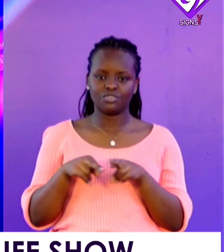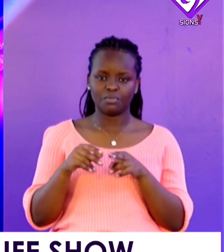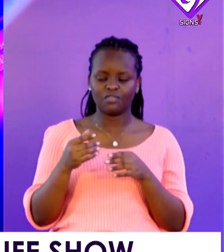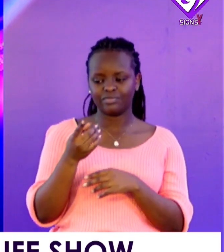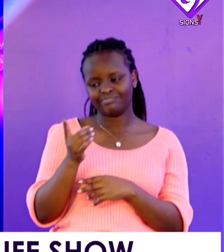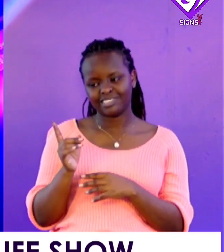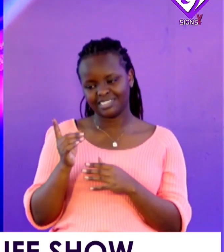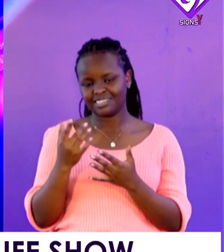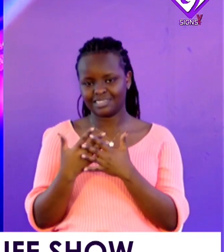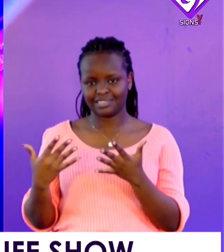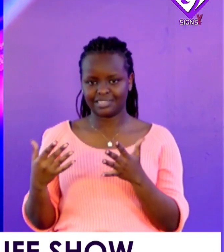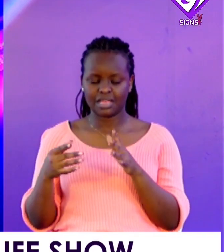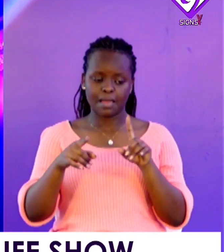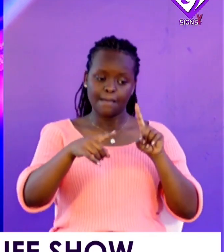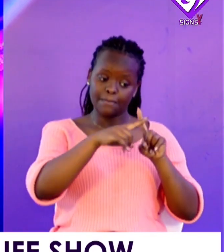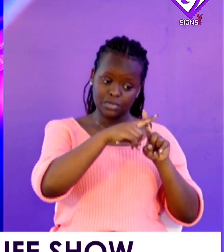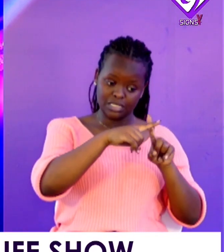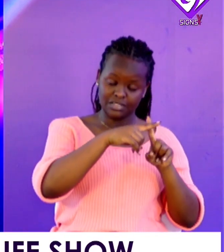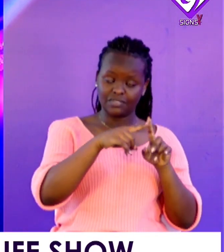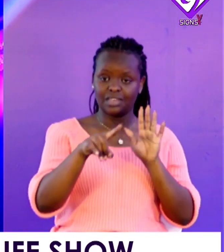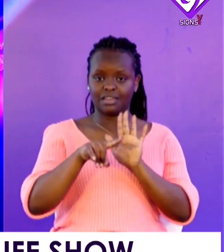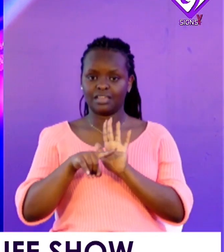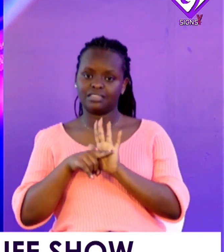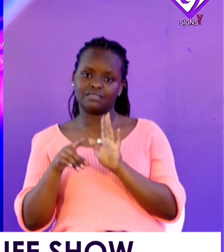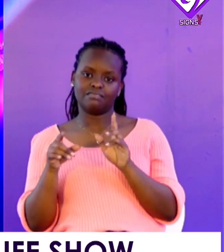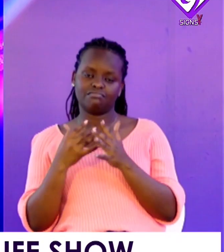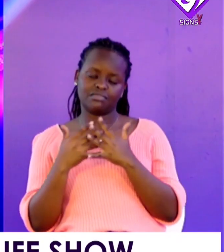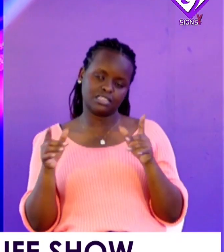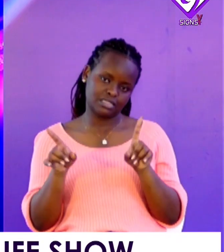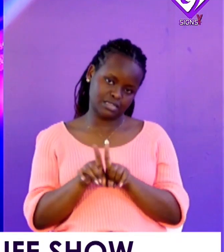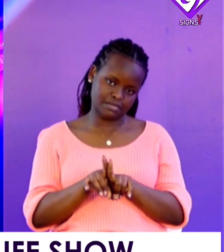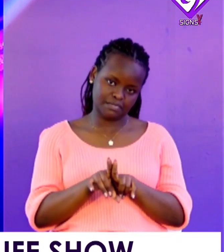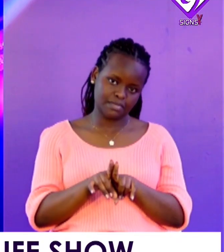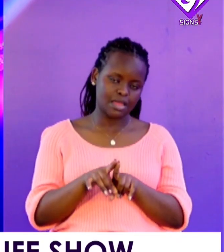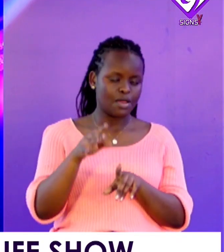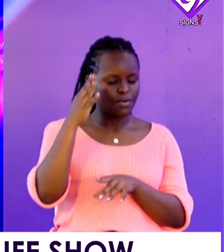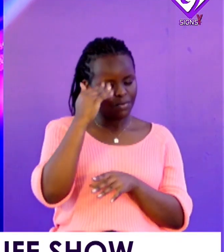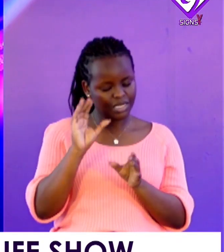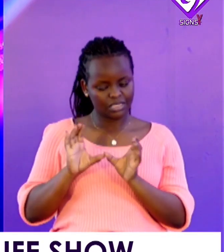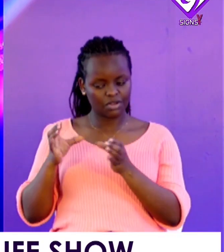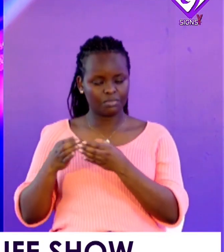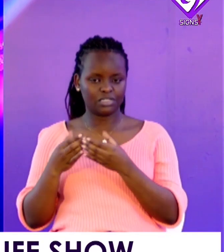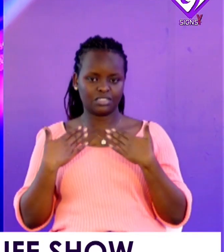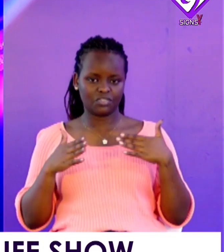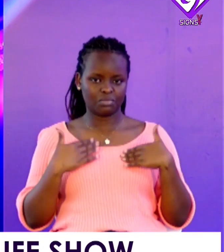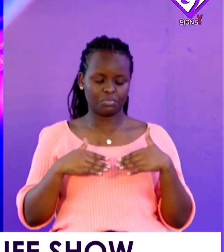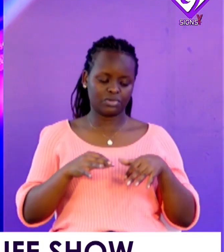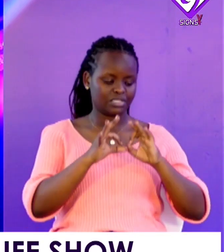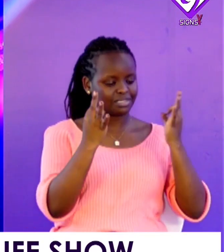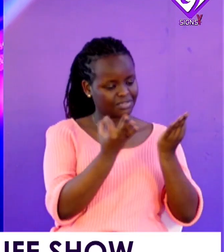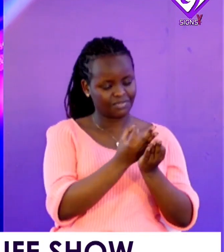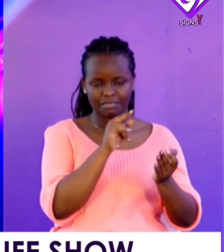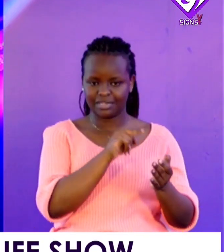vices, positive and negative things. But because it's a community of people, right. Even in a family